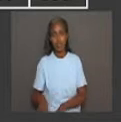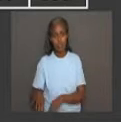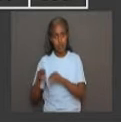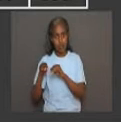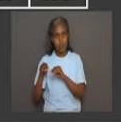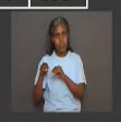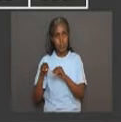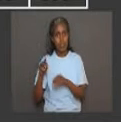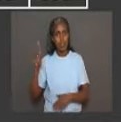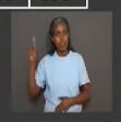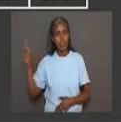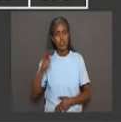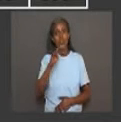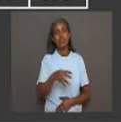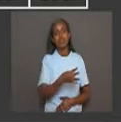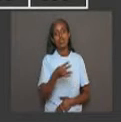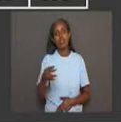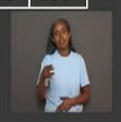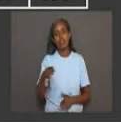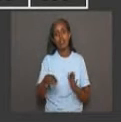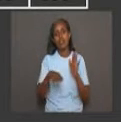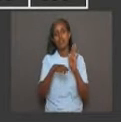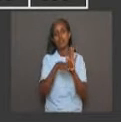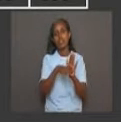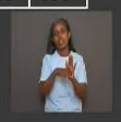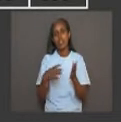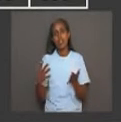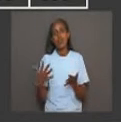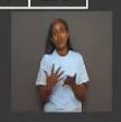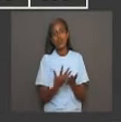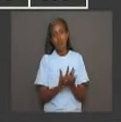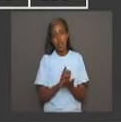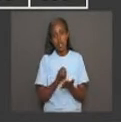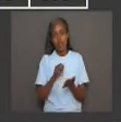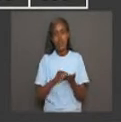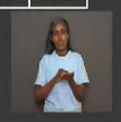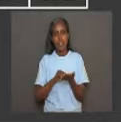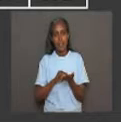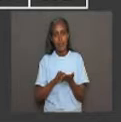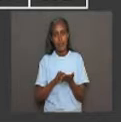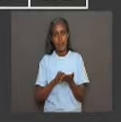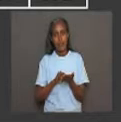Students, this table represents production of